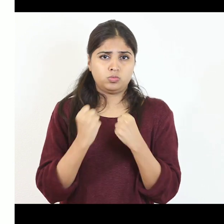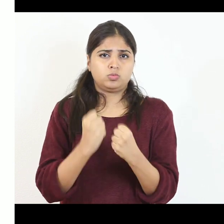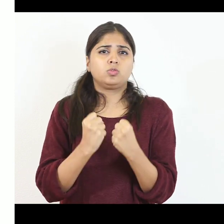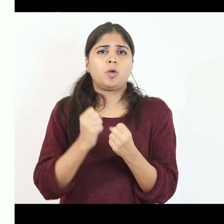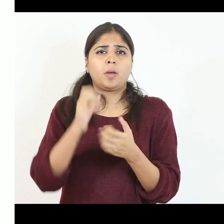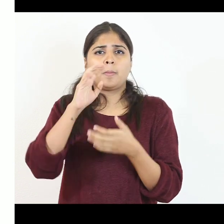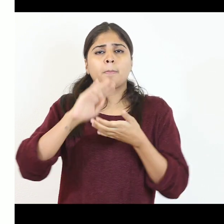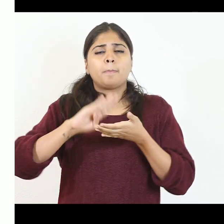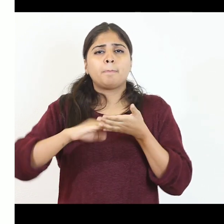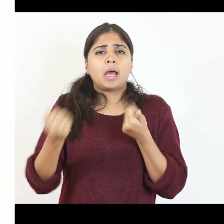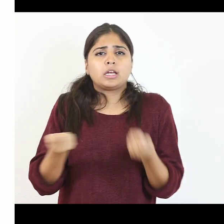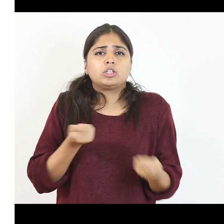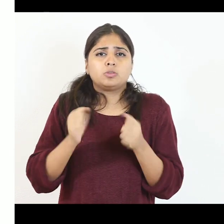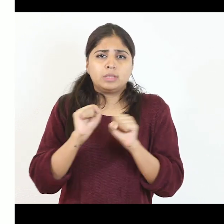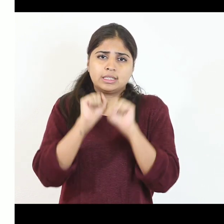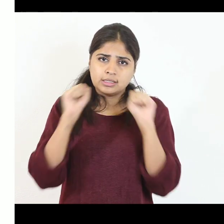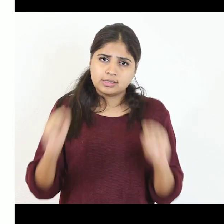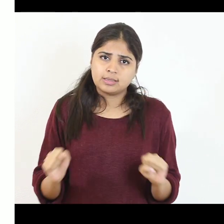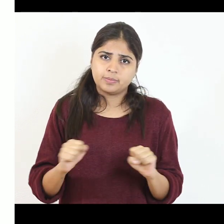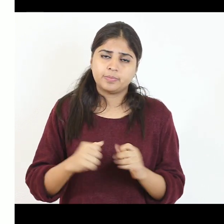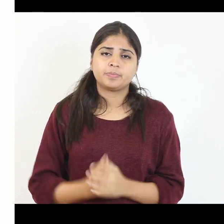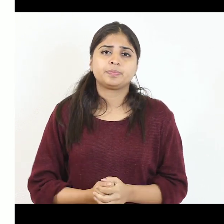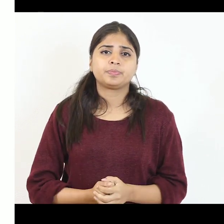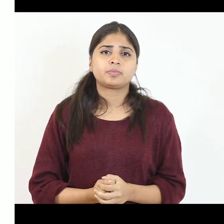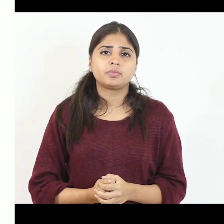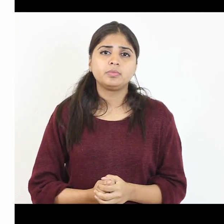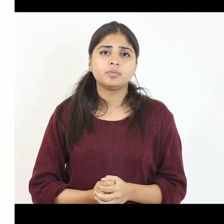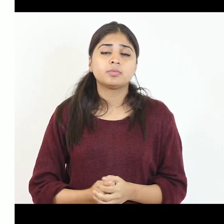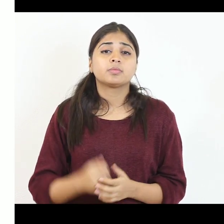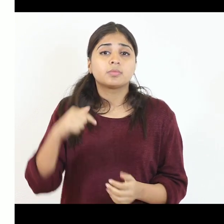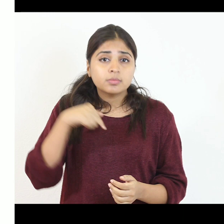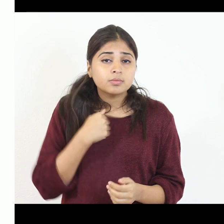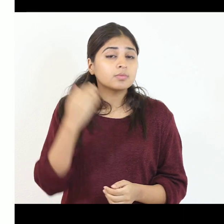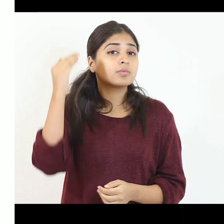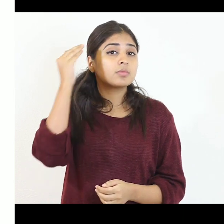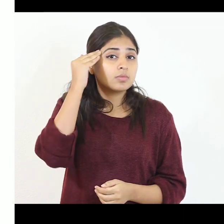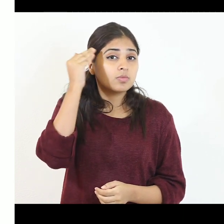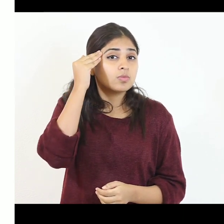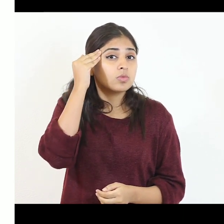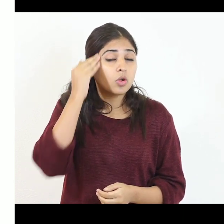system, maintain the knowledge base of the known problem,